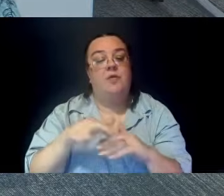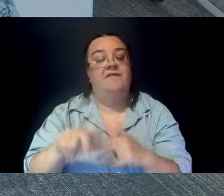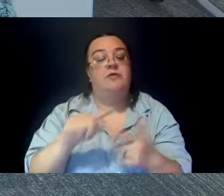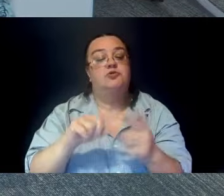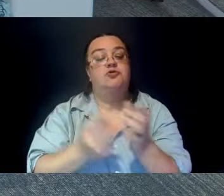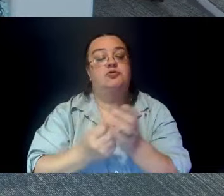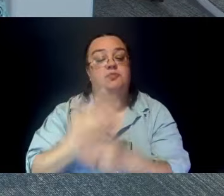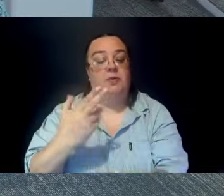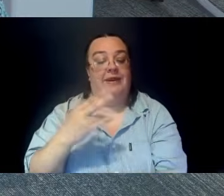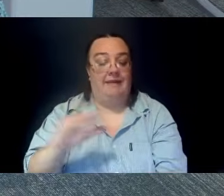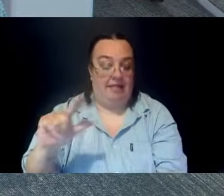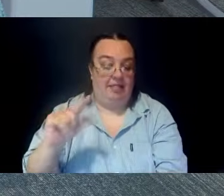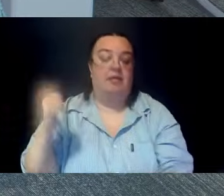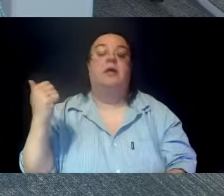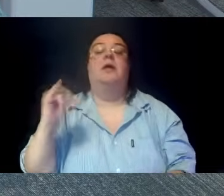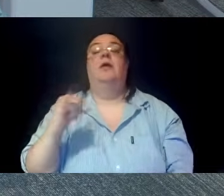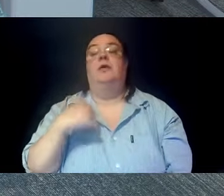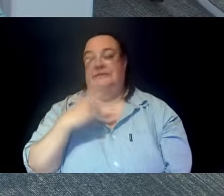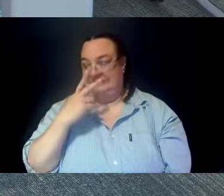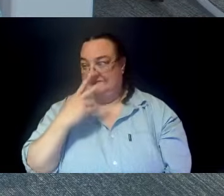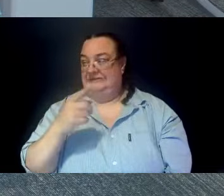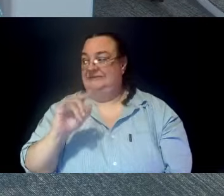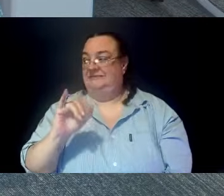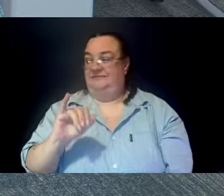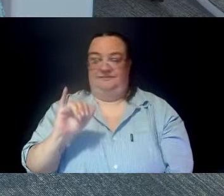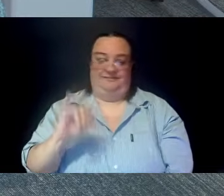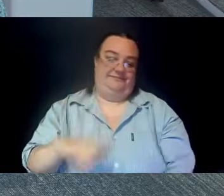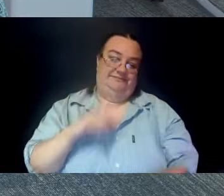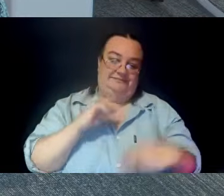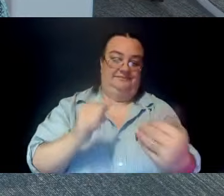Hill Oh, edition. I see. That's that's a legal,